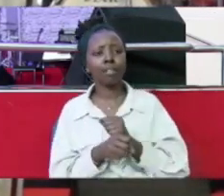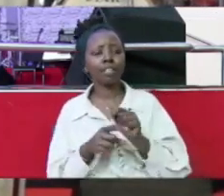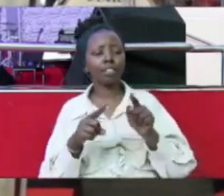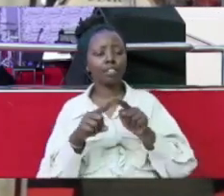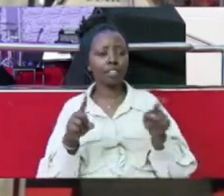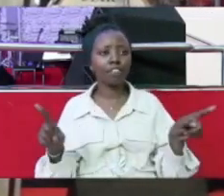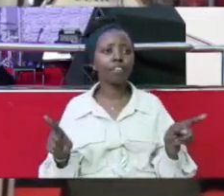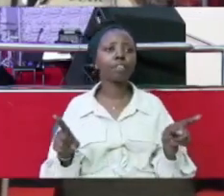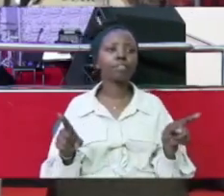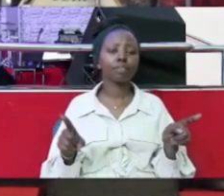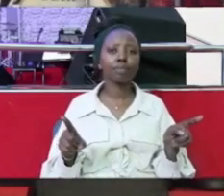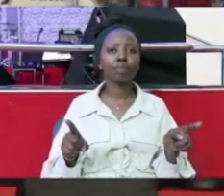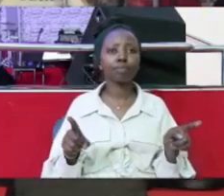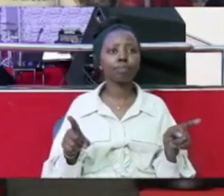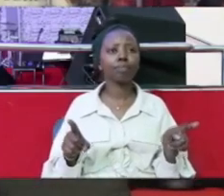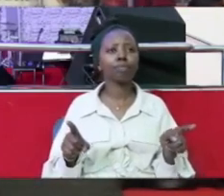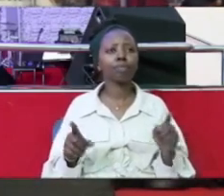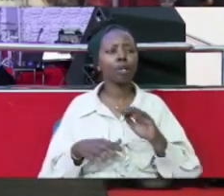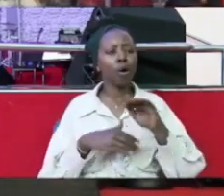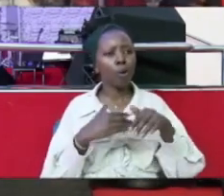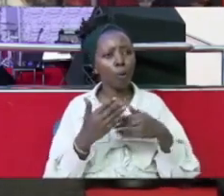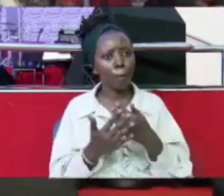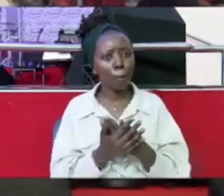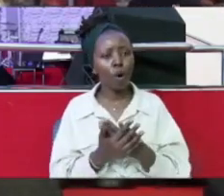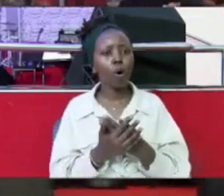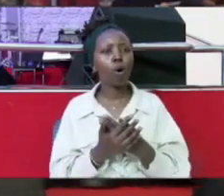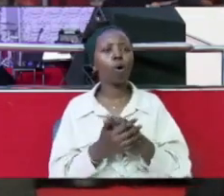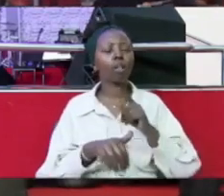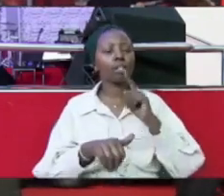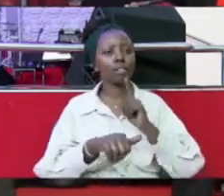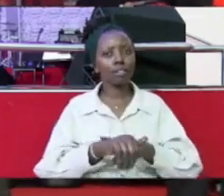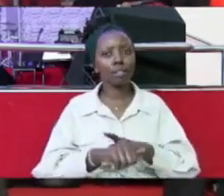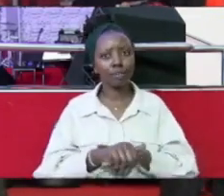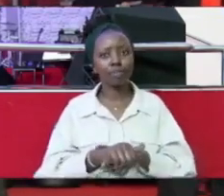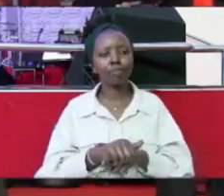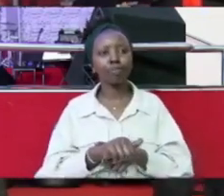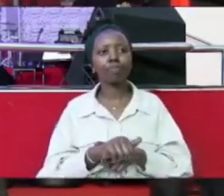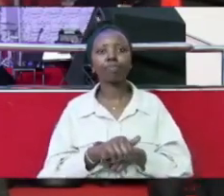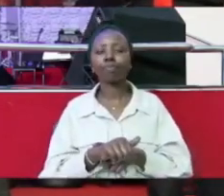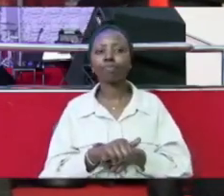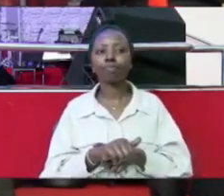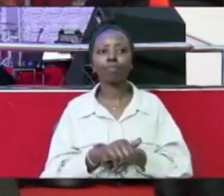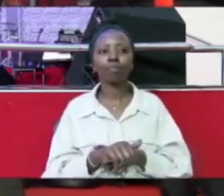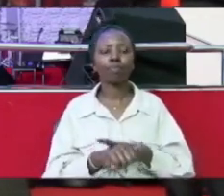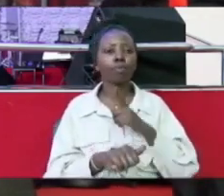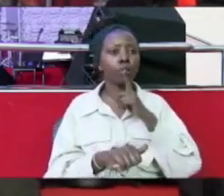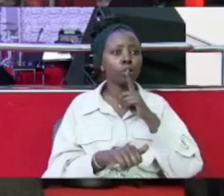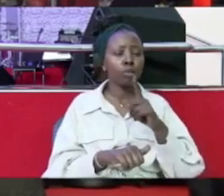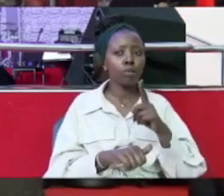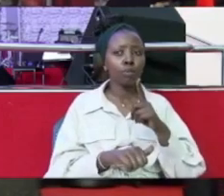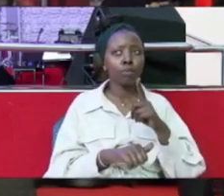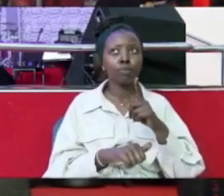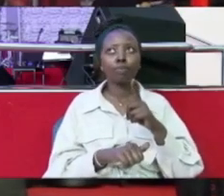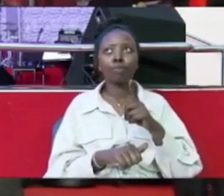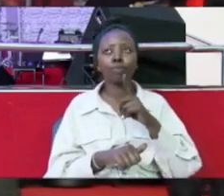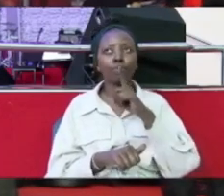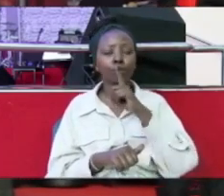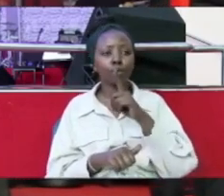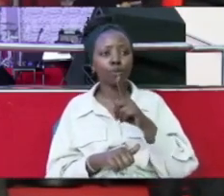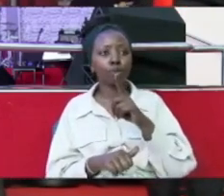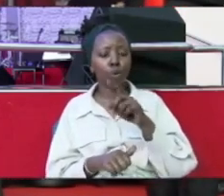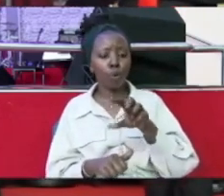kazi kunafanya utofauti. Every time, all the time. Kila wakati. So we are picking